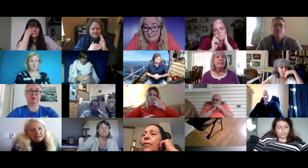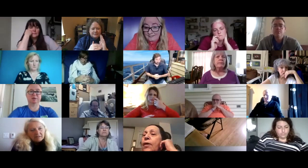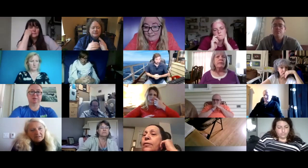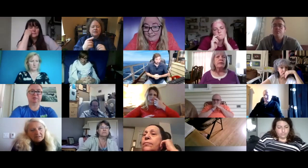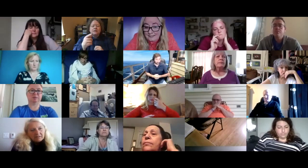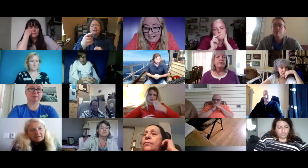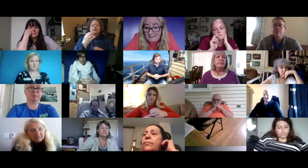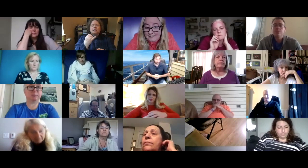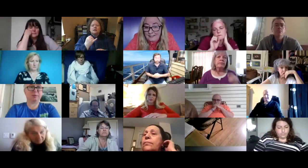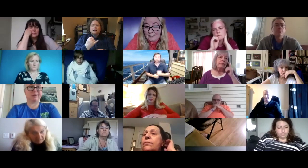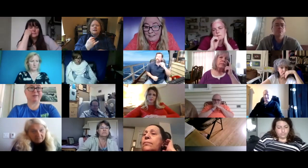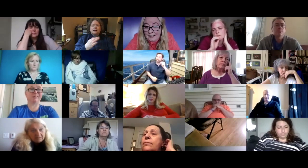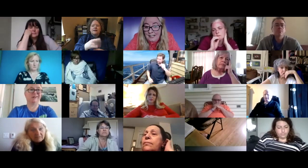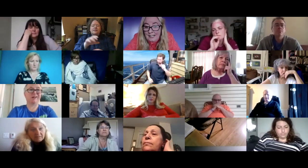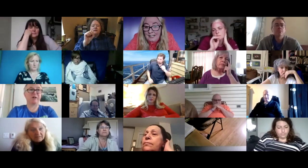Yes.